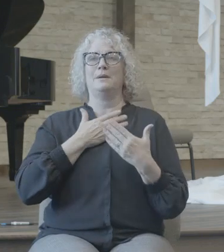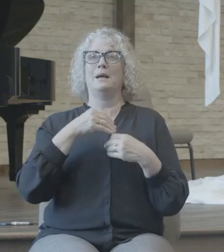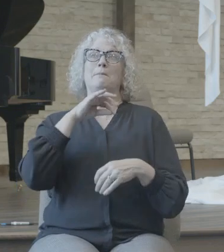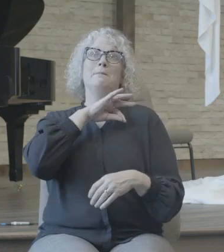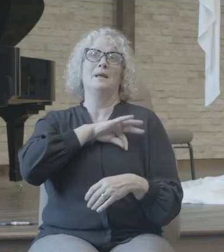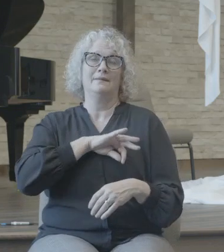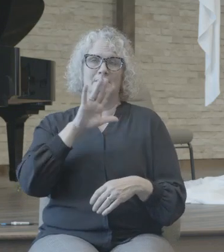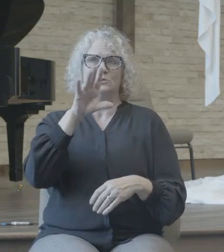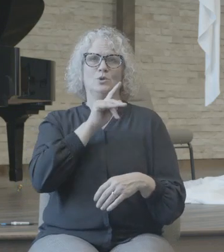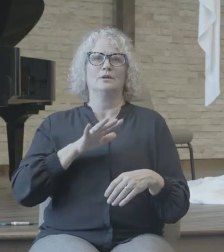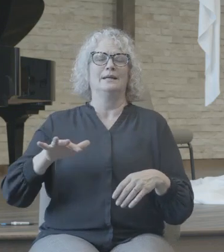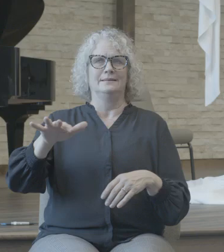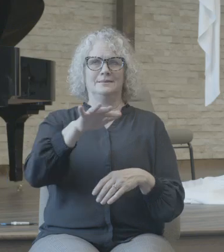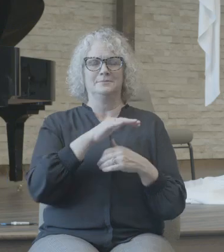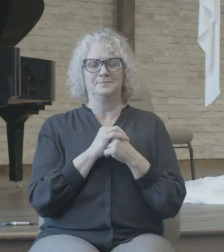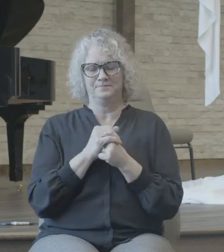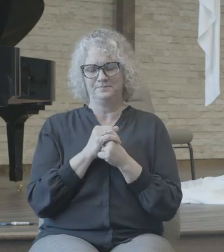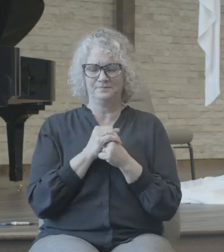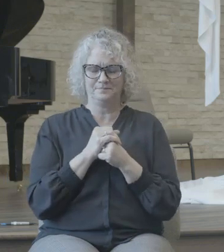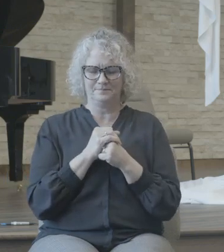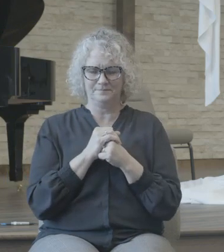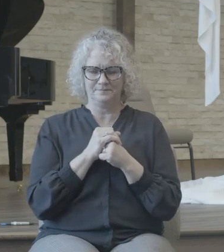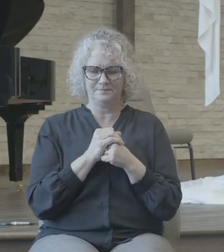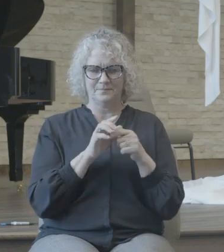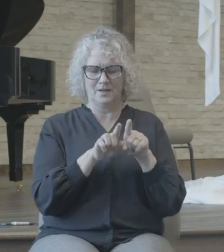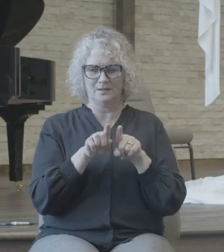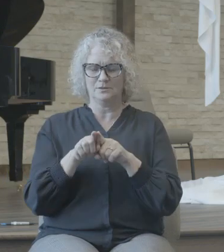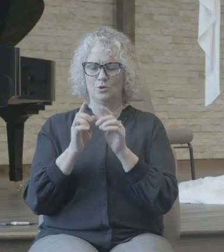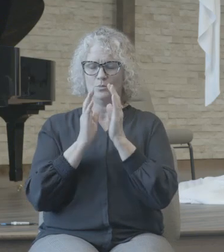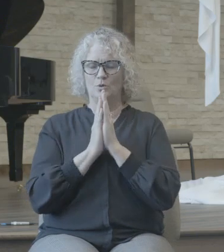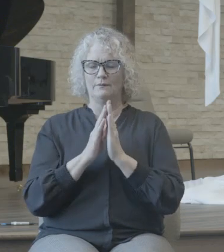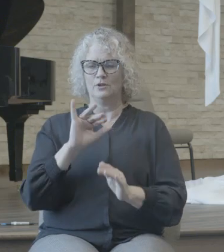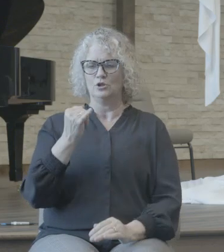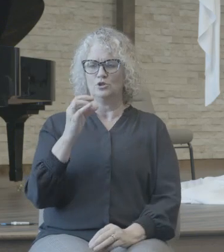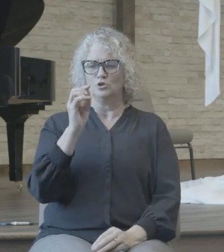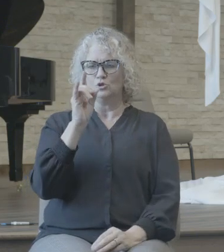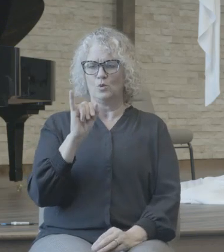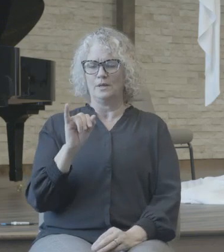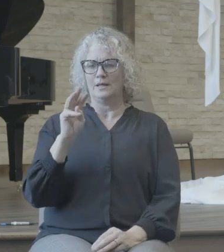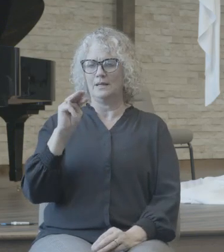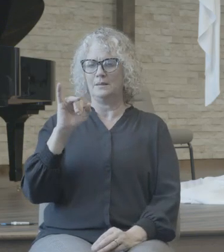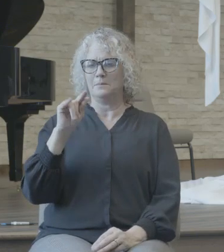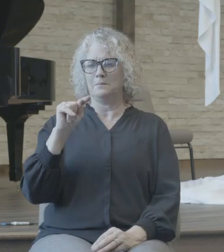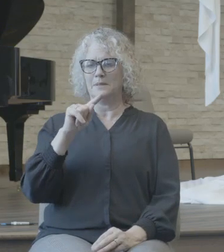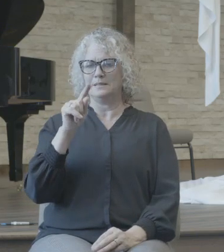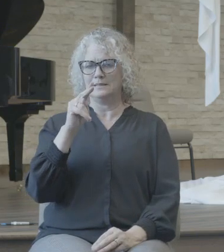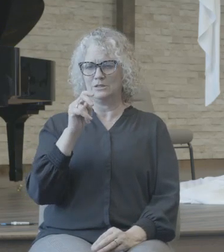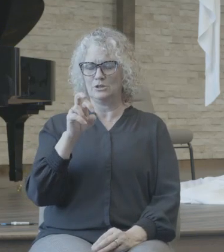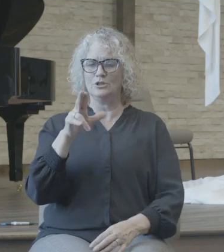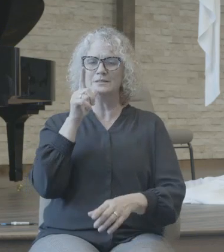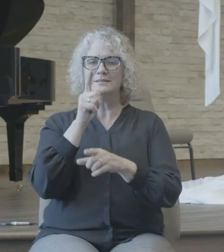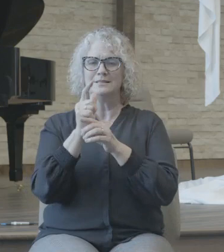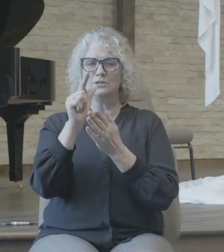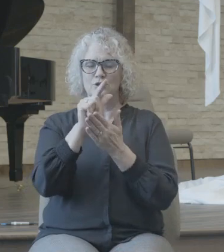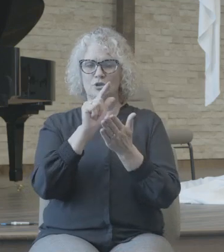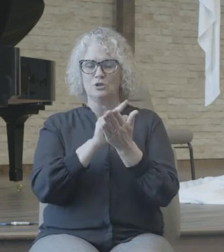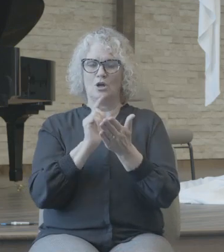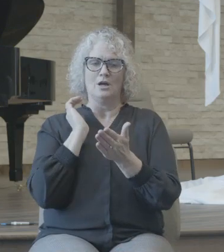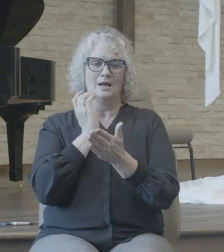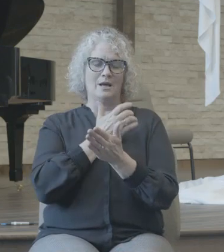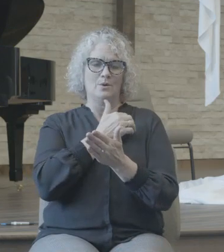kingdom. We also pray for Jody Mitzner. Jody is the sister-in-law of our member Kay